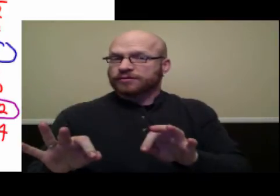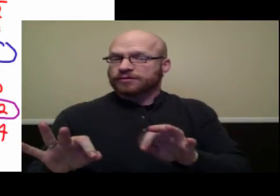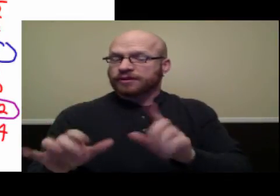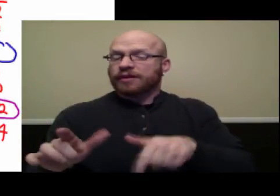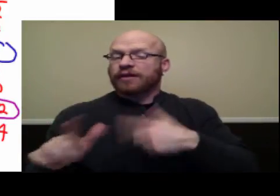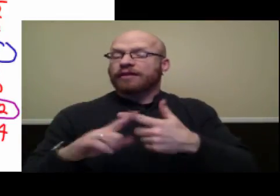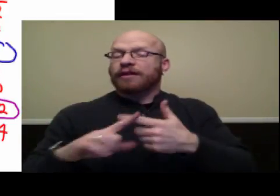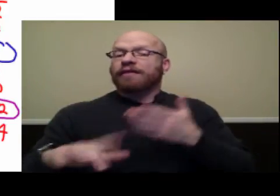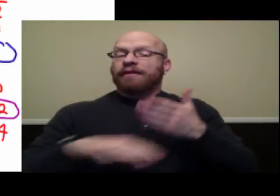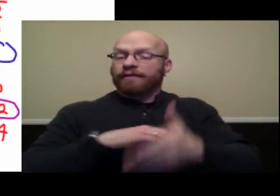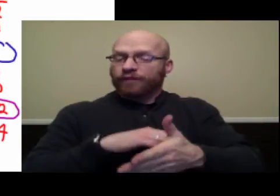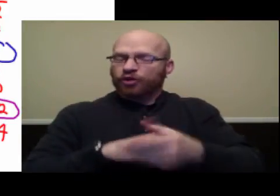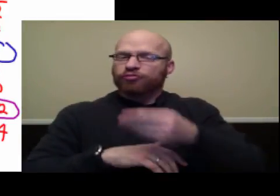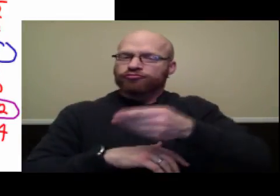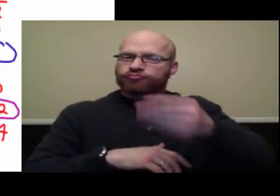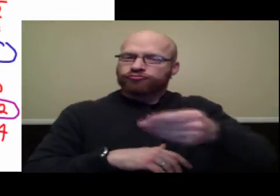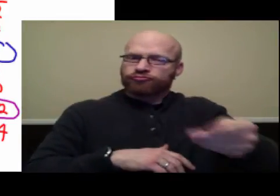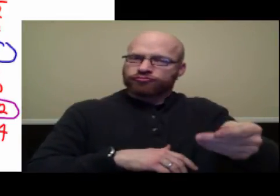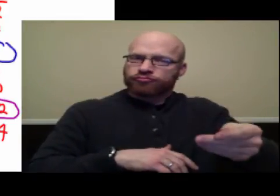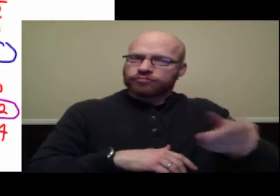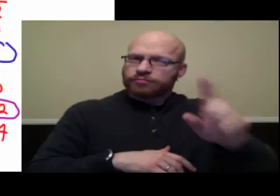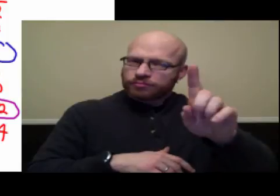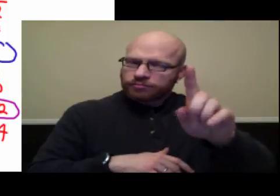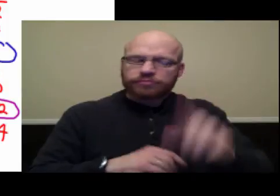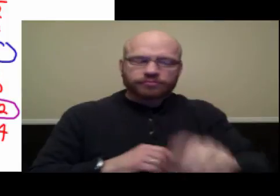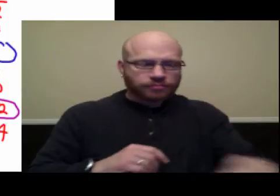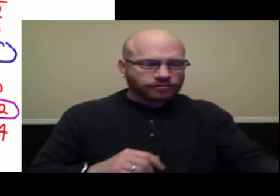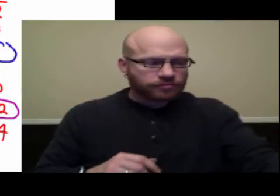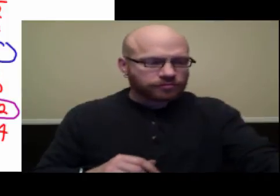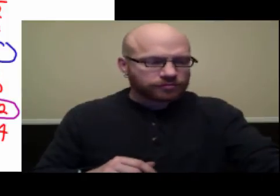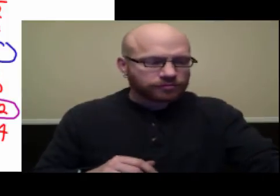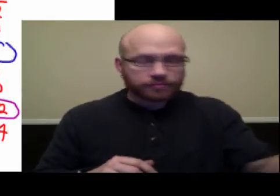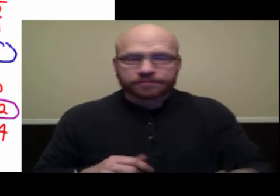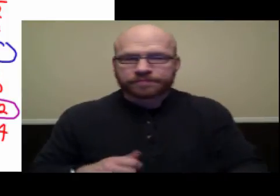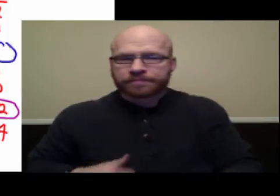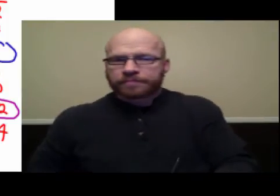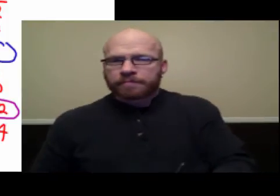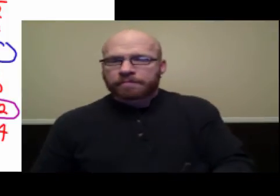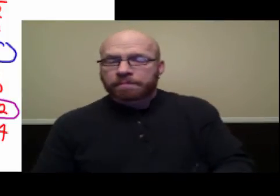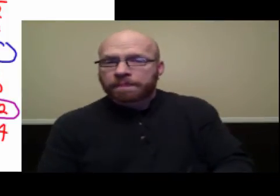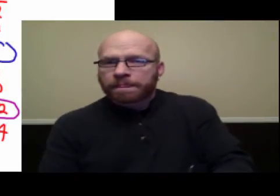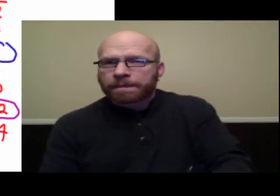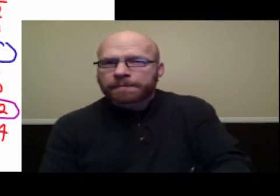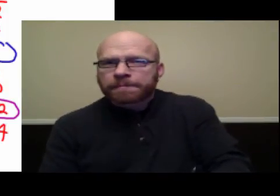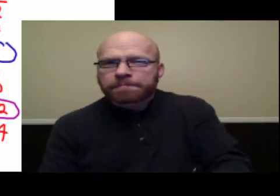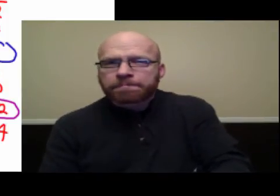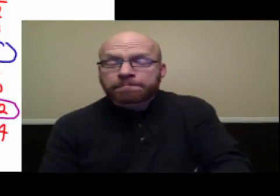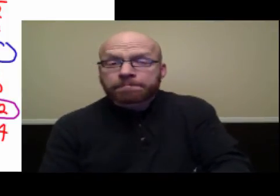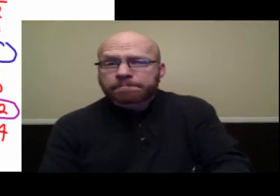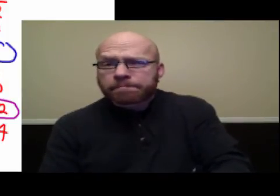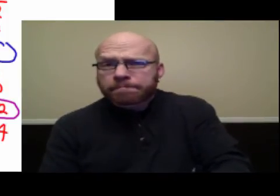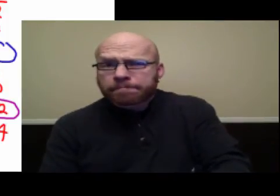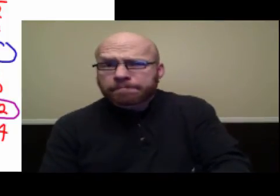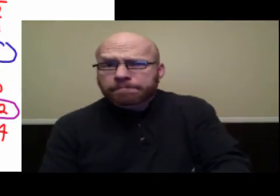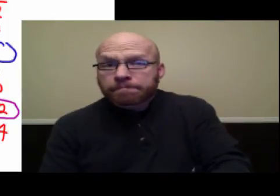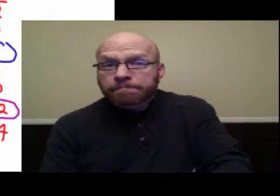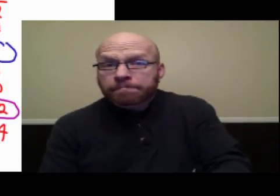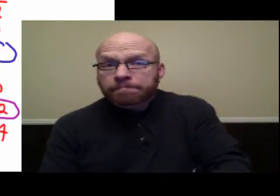first and then distribute that number over the y plus 3. Thank you.